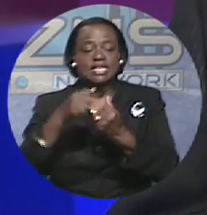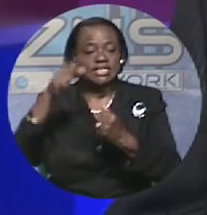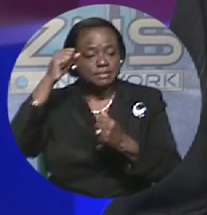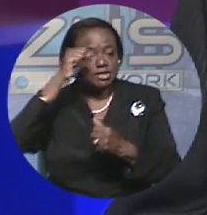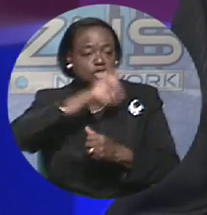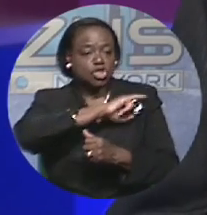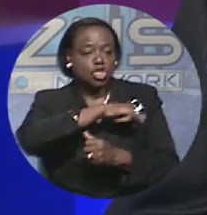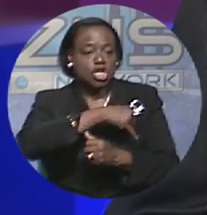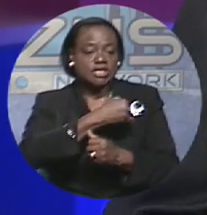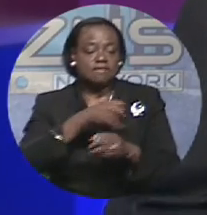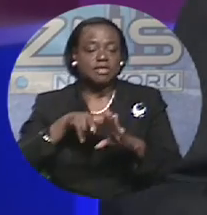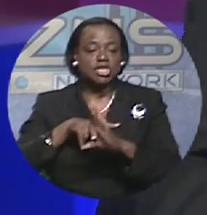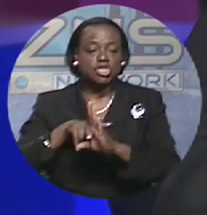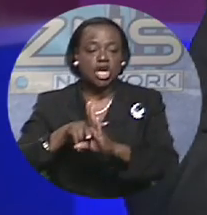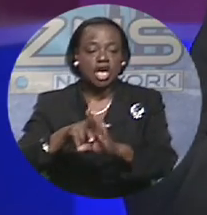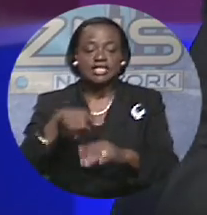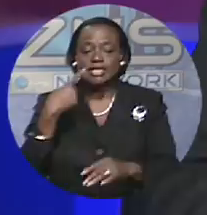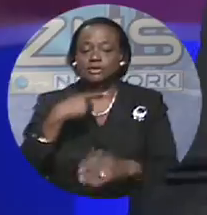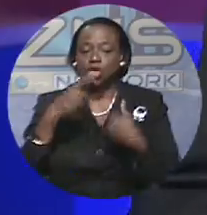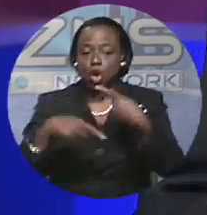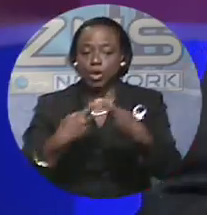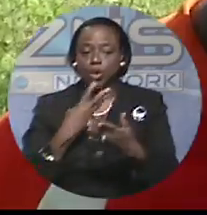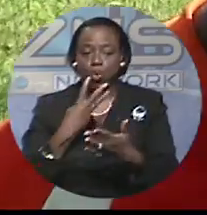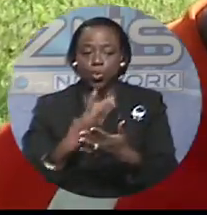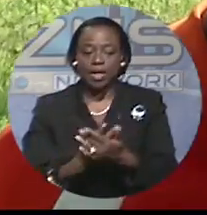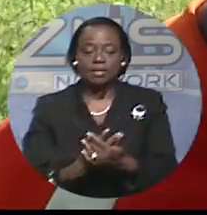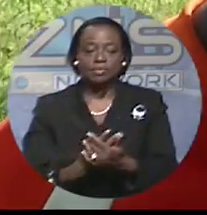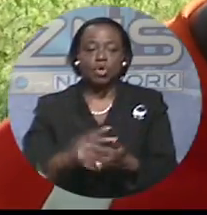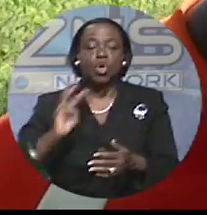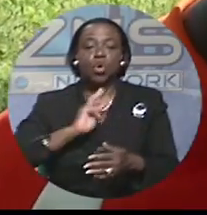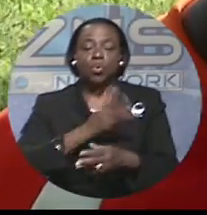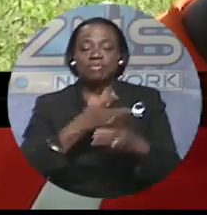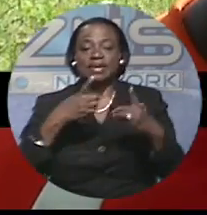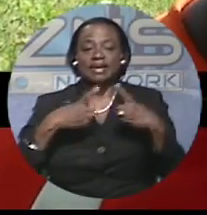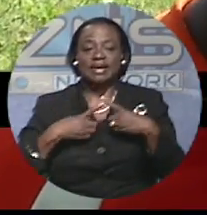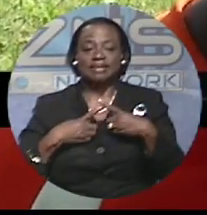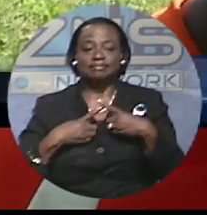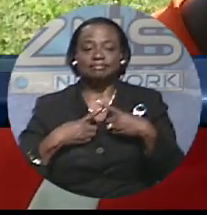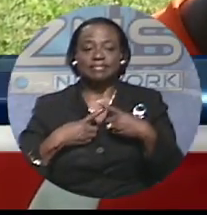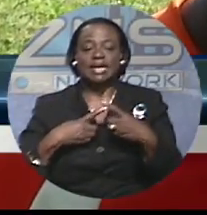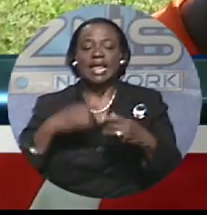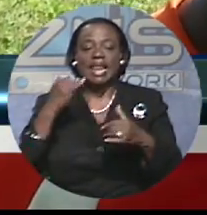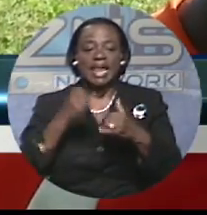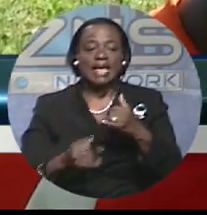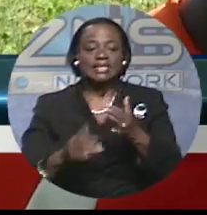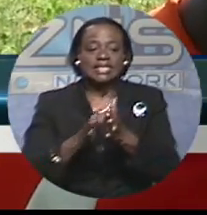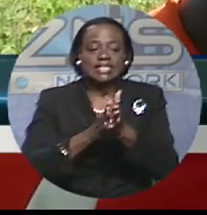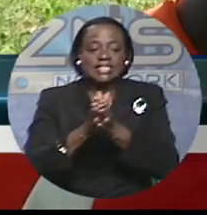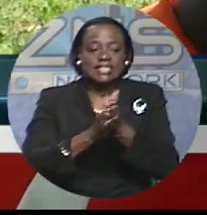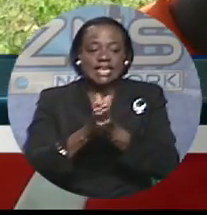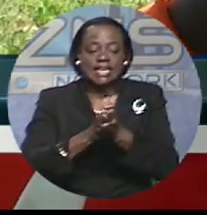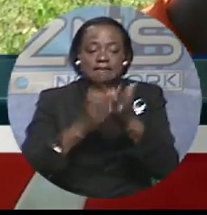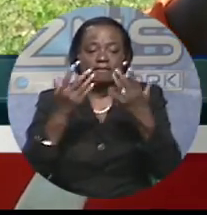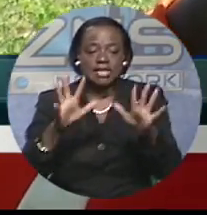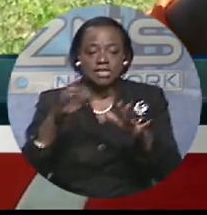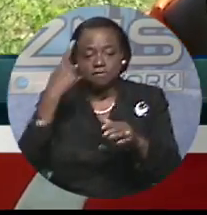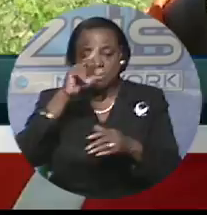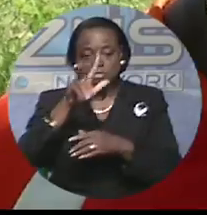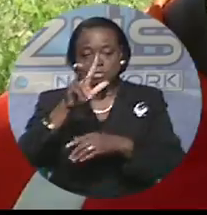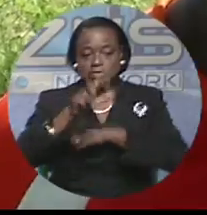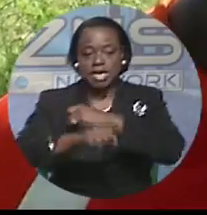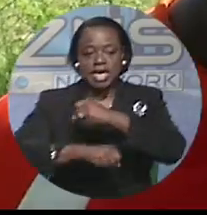Sharks says it's been going pretty well. We've been having a last exciting finish for the last 3 years. Right